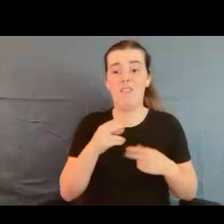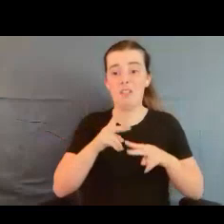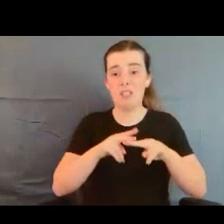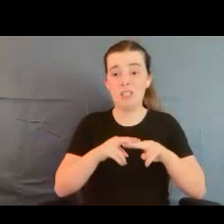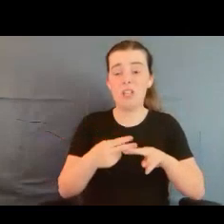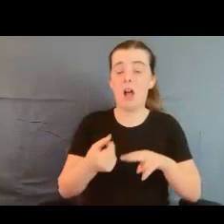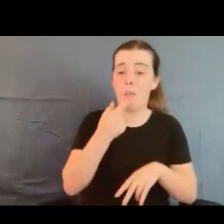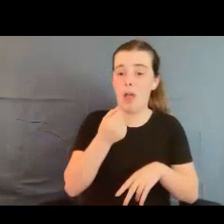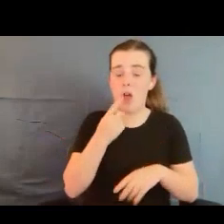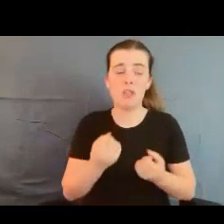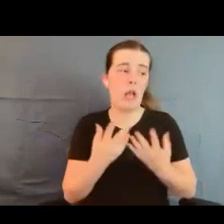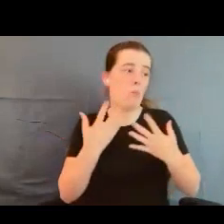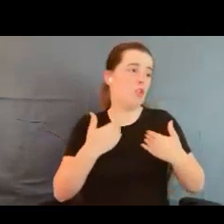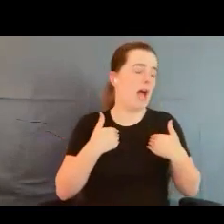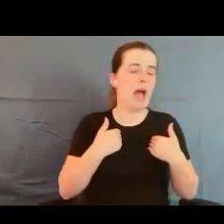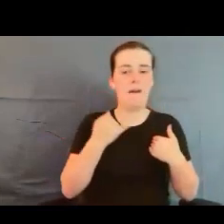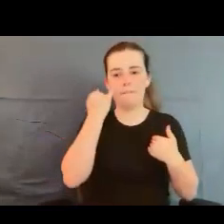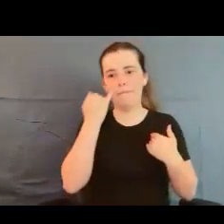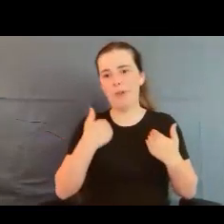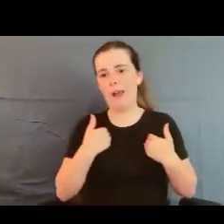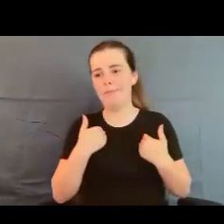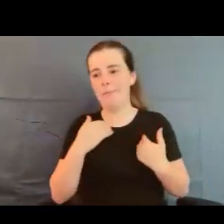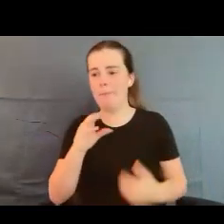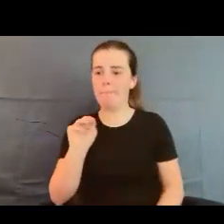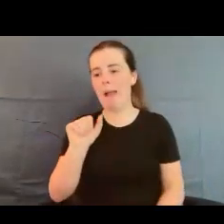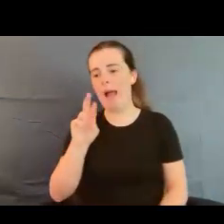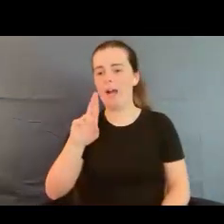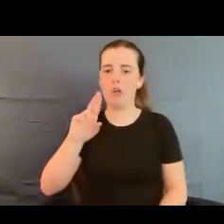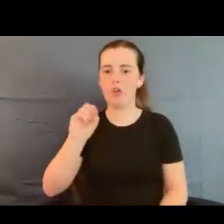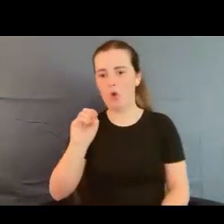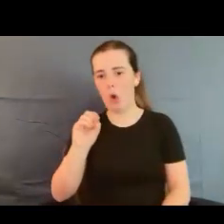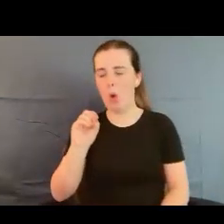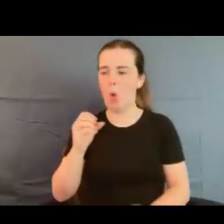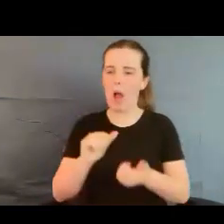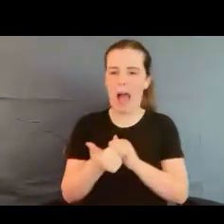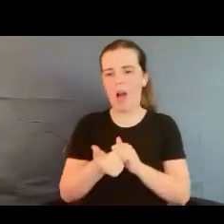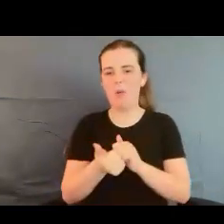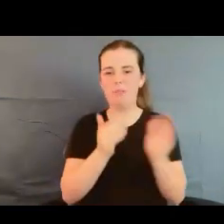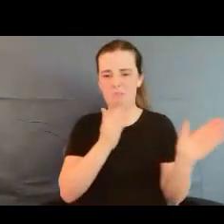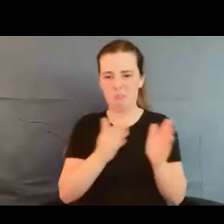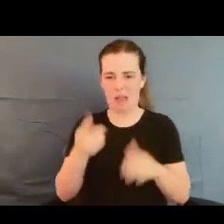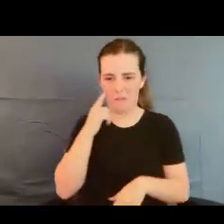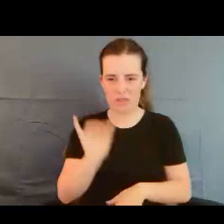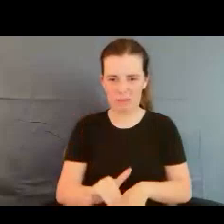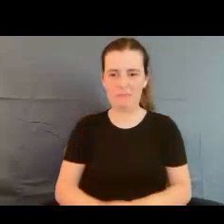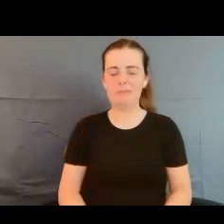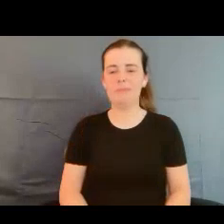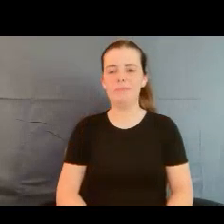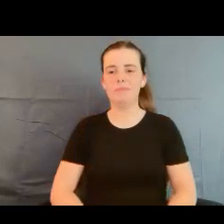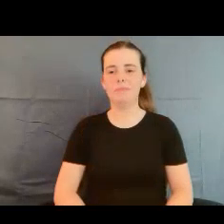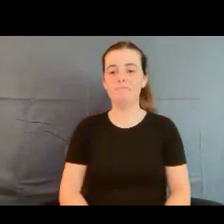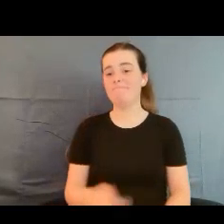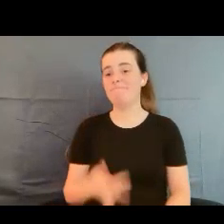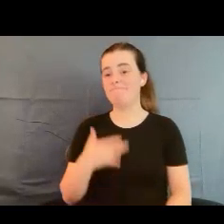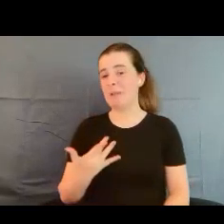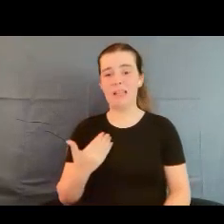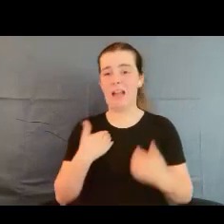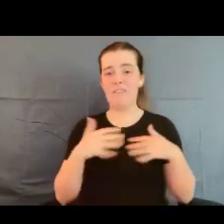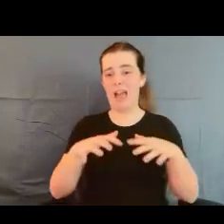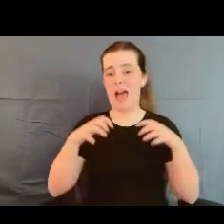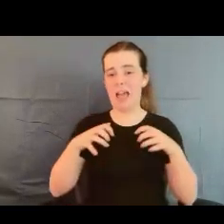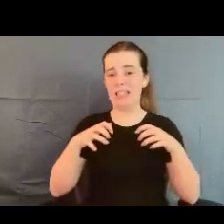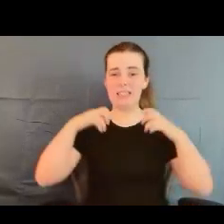much to have, or if you're using NAC or electrolytes, how you're going to do that. And then heat, I typically have like an ice bandana or something like that.